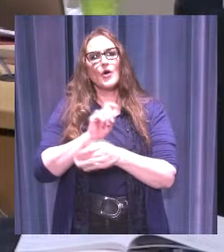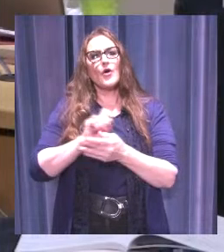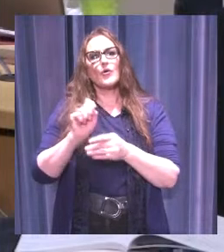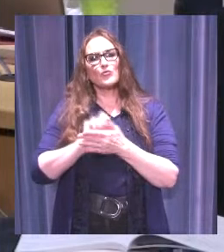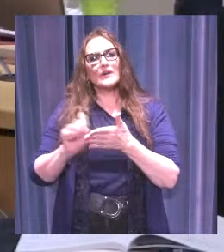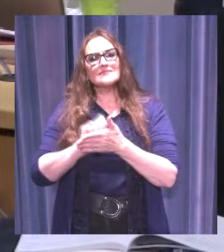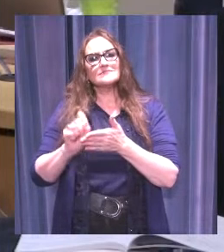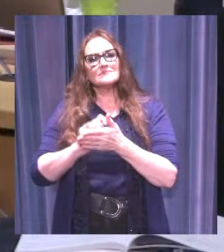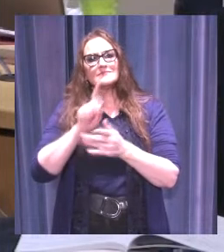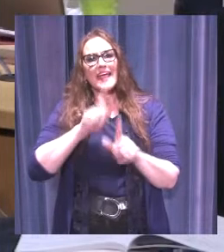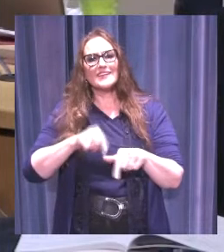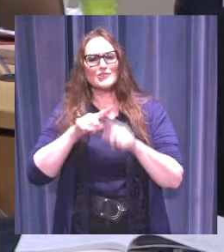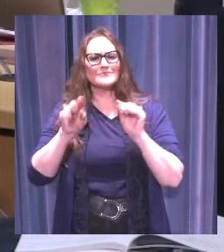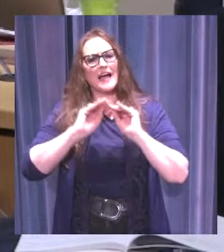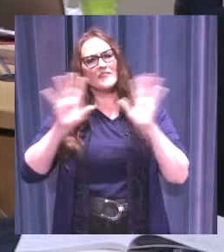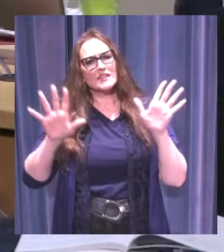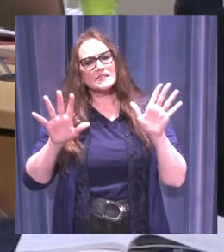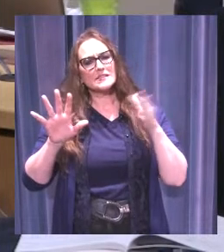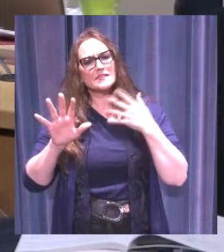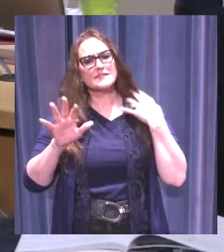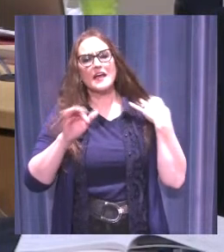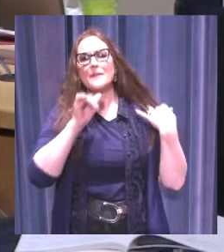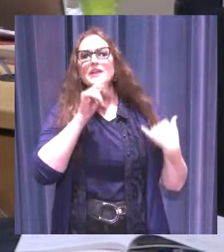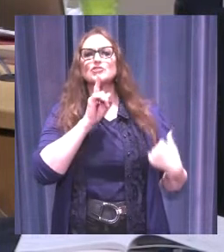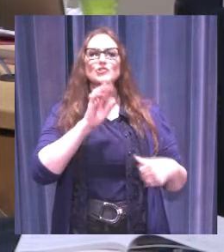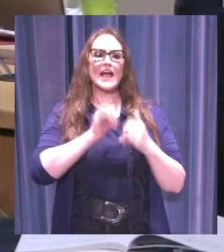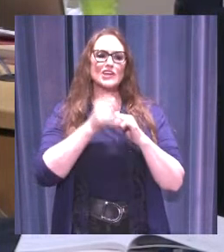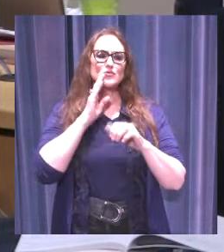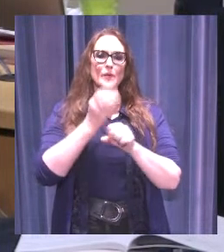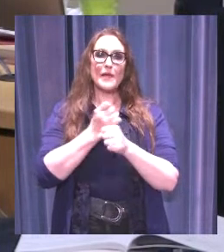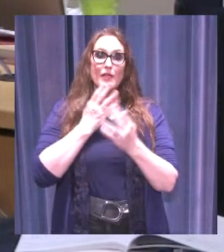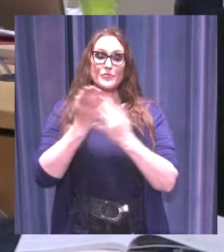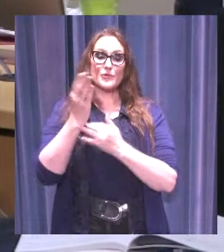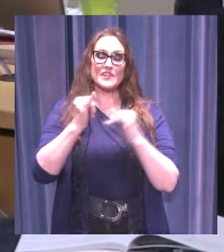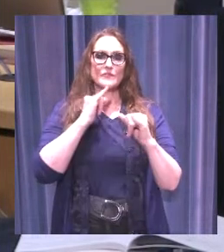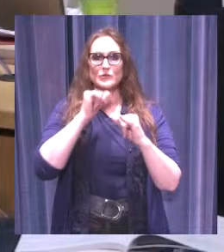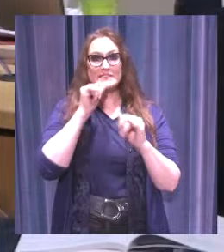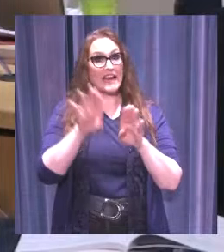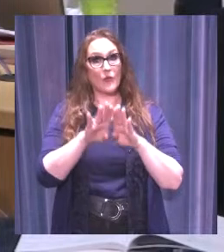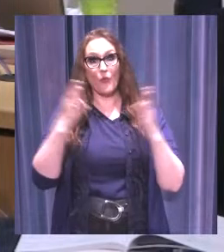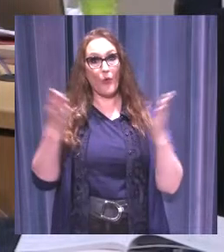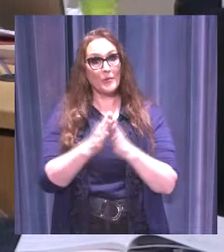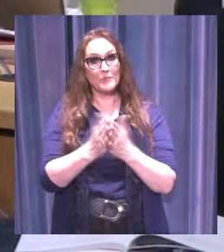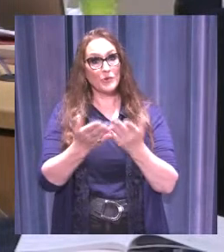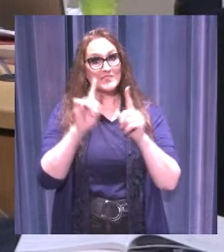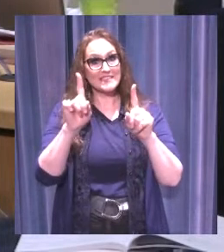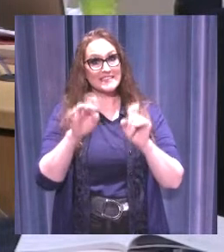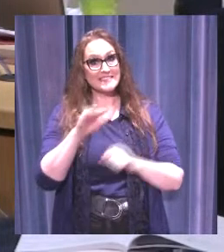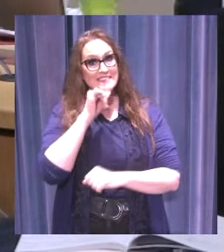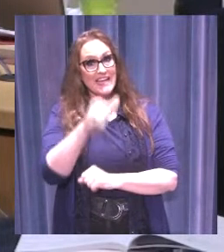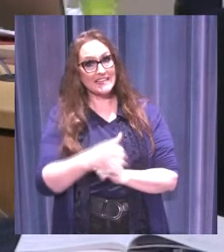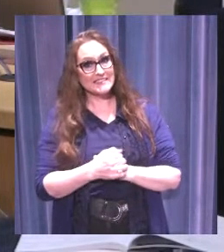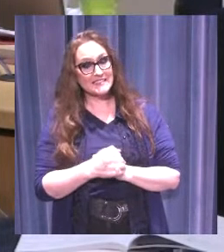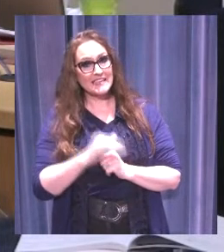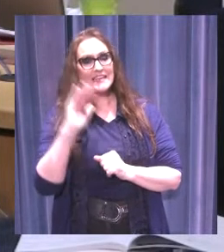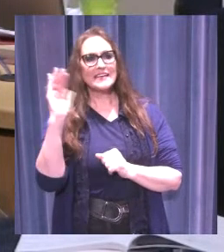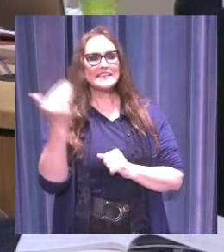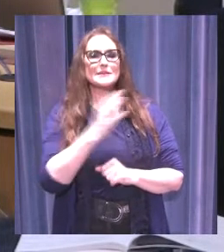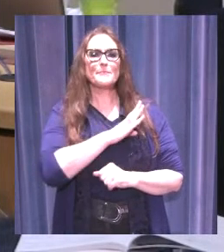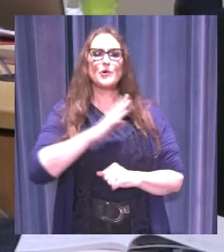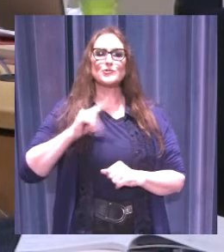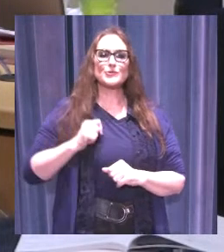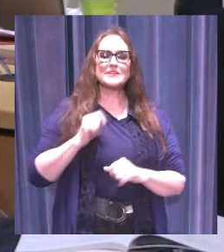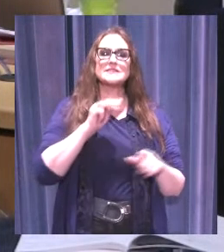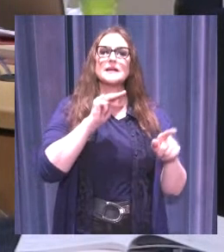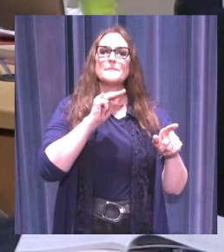obvious. I'm not sure how she would have made it through the interview. This was not an open book test. It seems the Board of Trustees and Miss Richardson